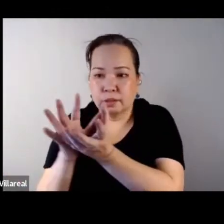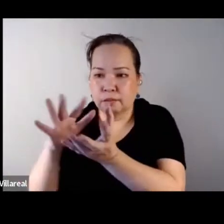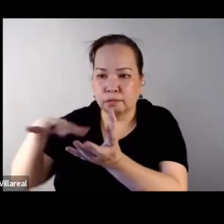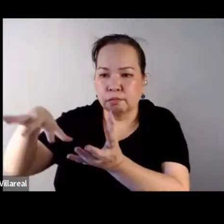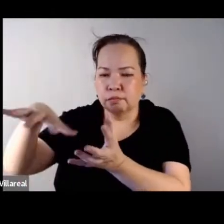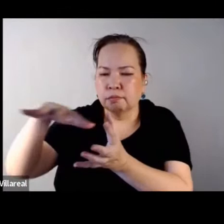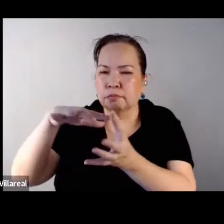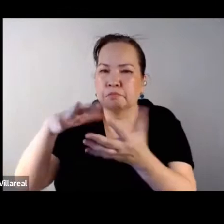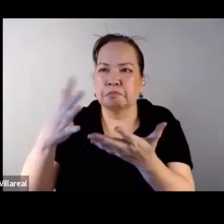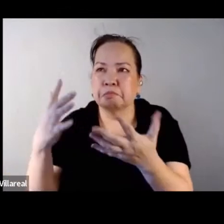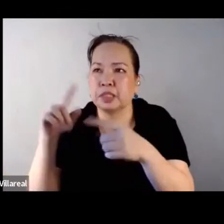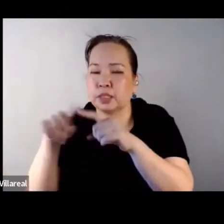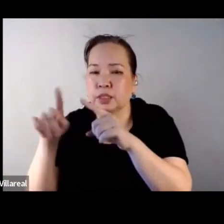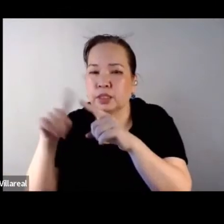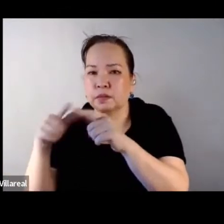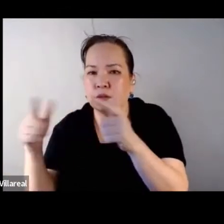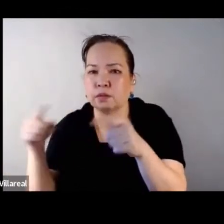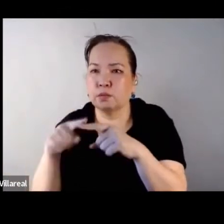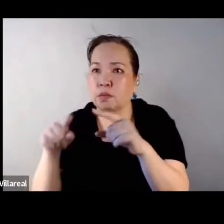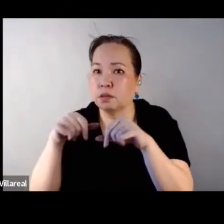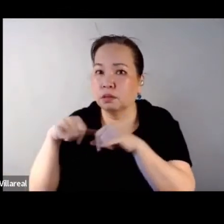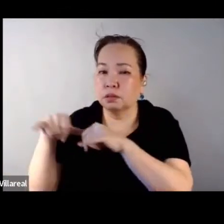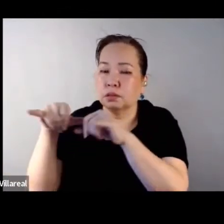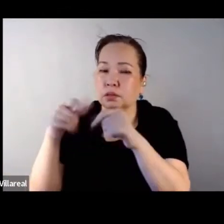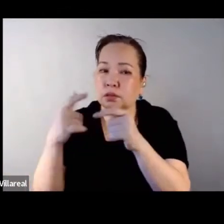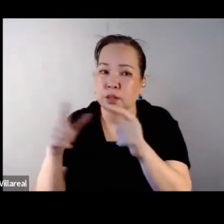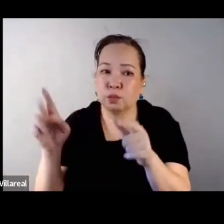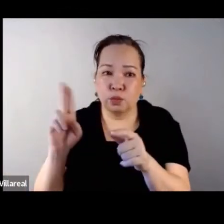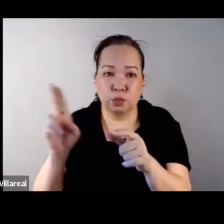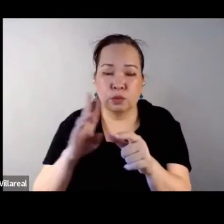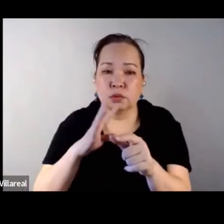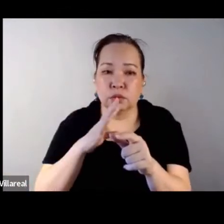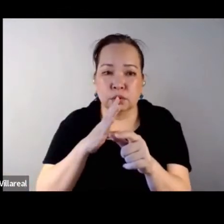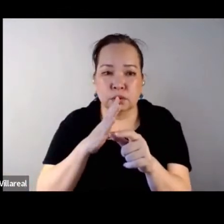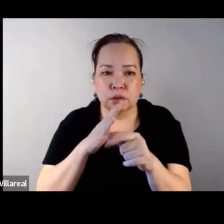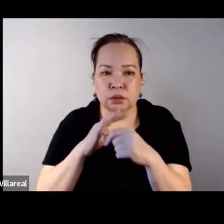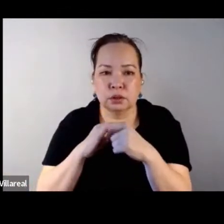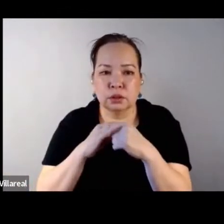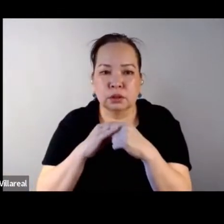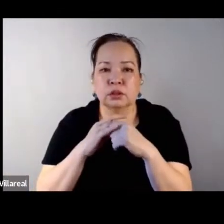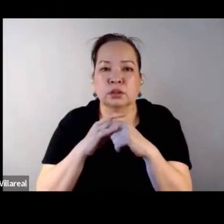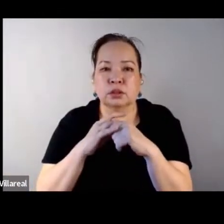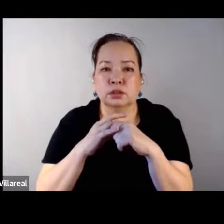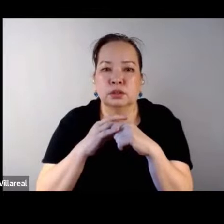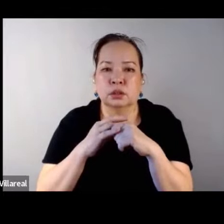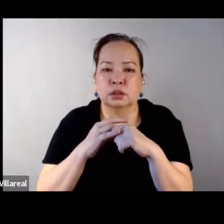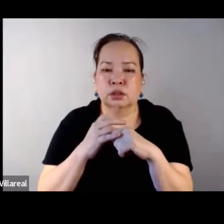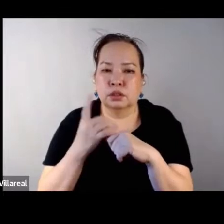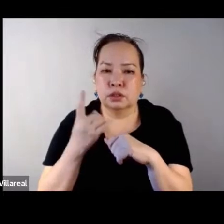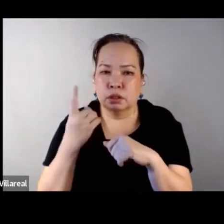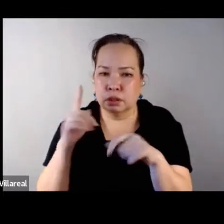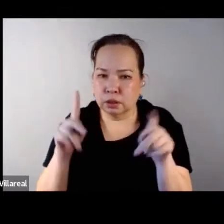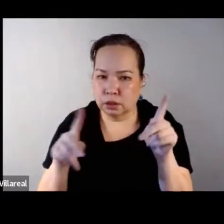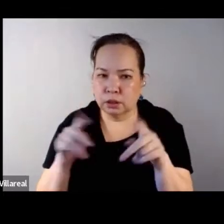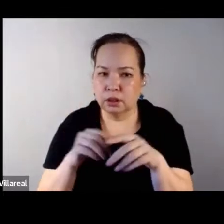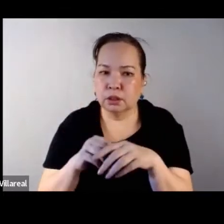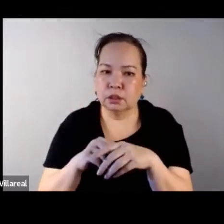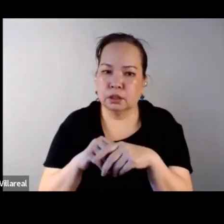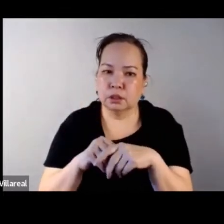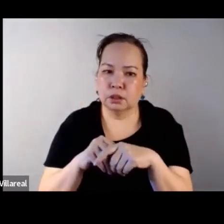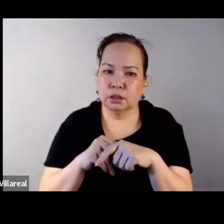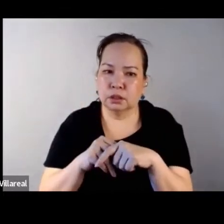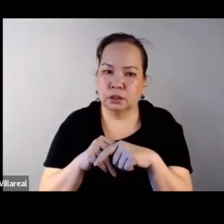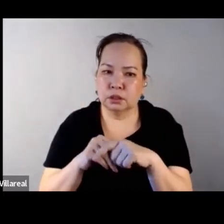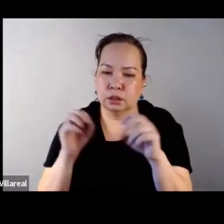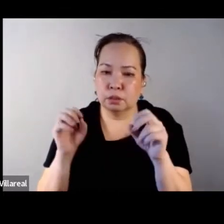isolated probably where there is a common language spoken by people, okay yun eh. But